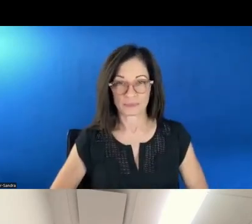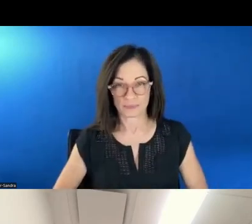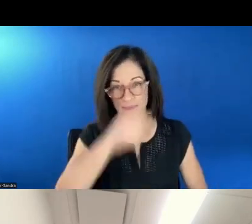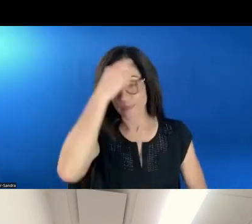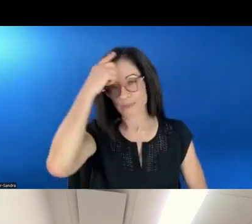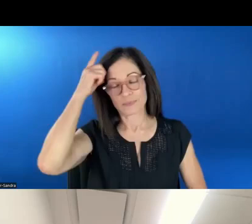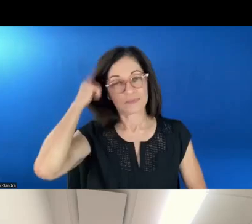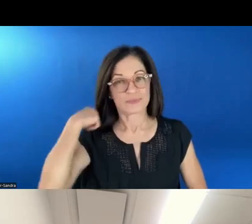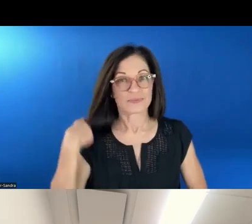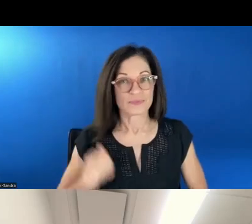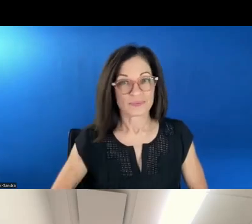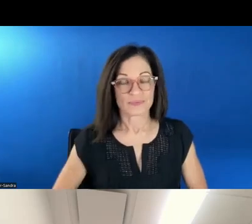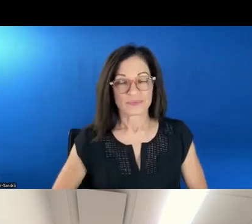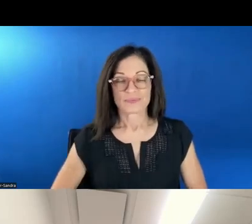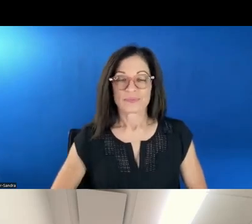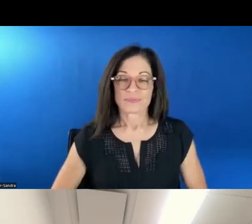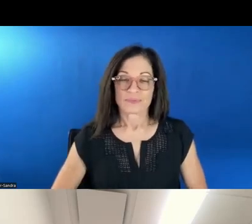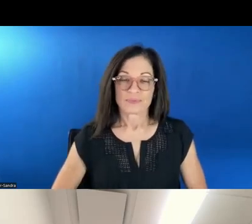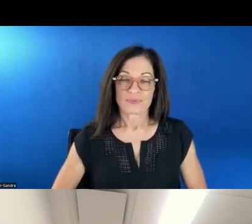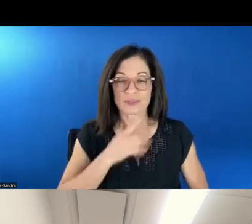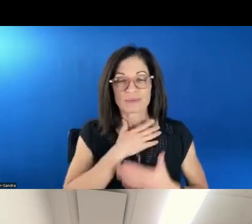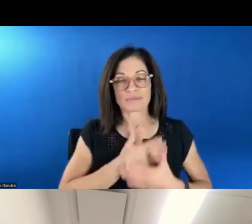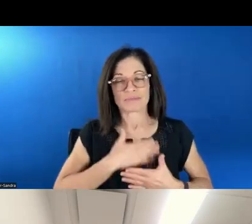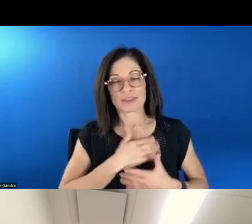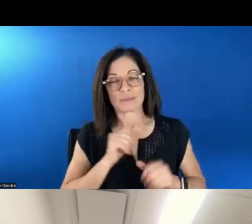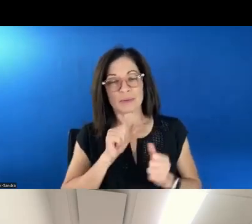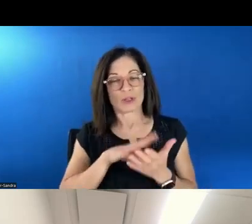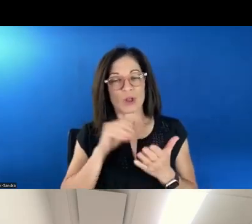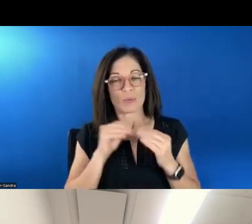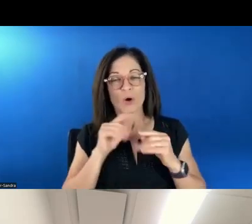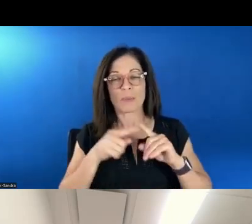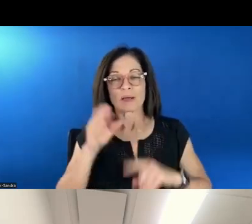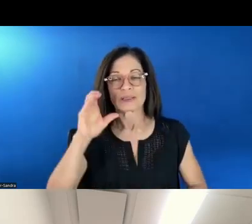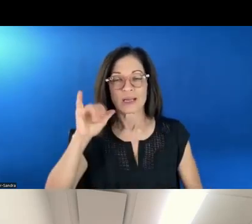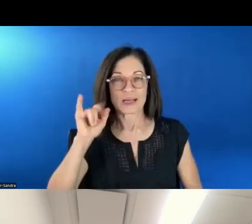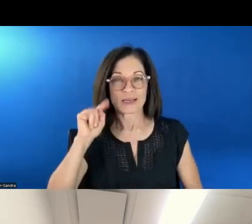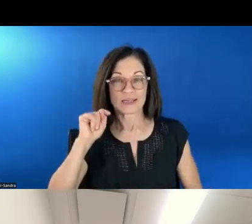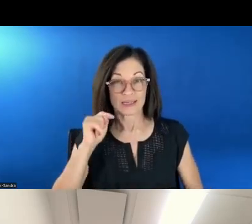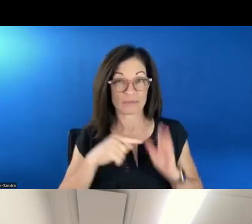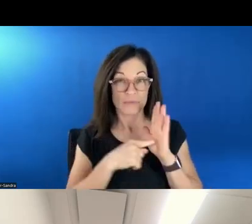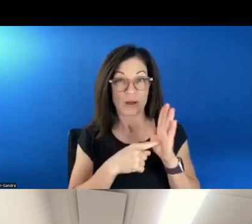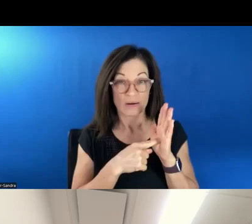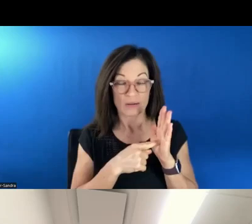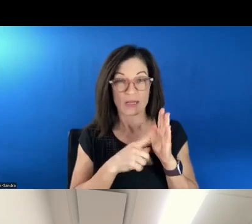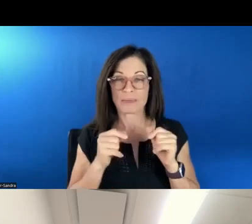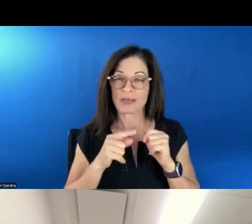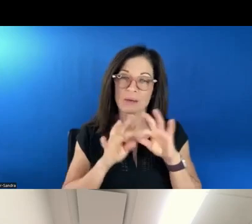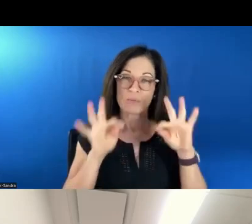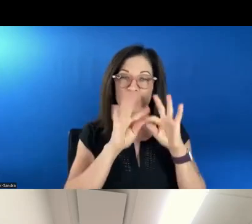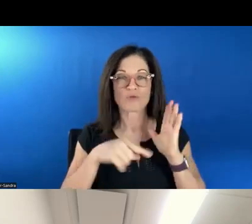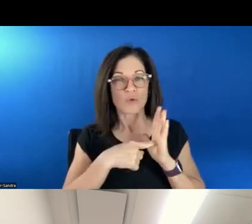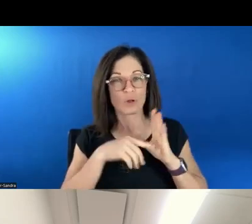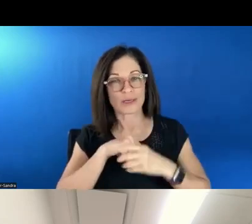So appreciated being able to learn more about the CIT model and to have it be playing a prominent role in the